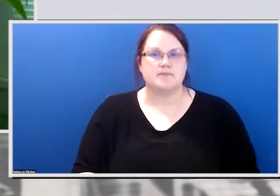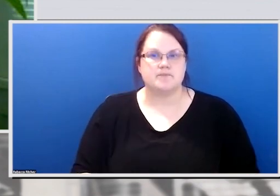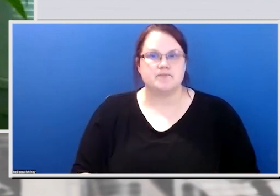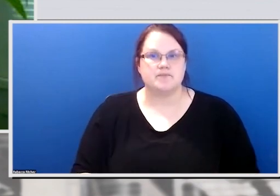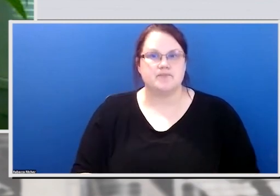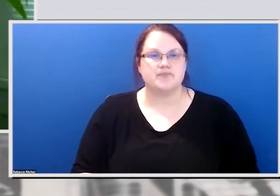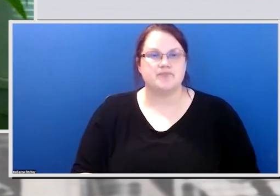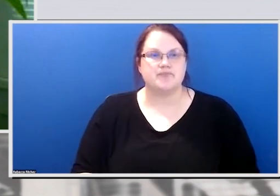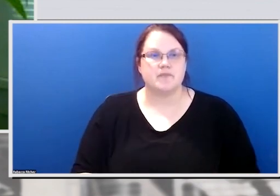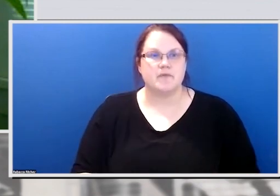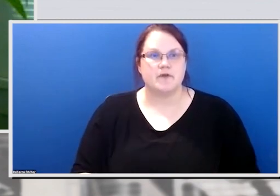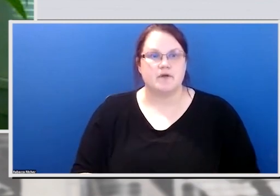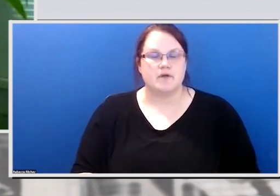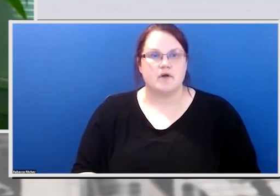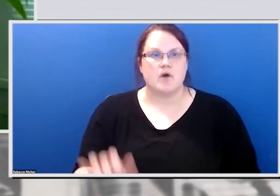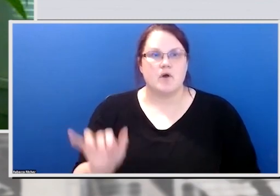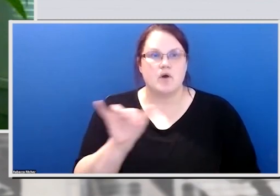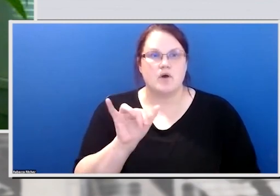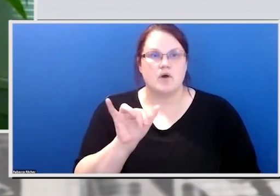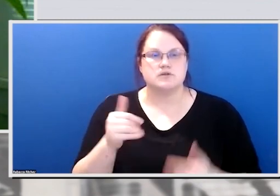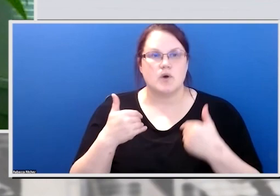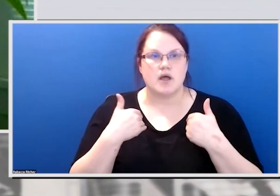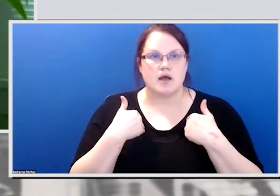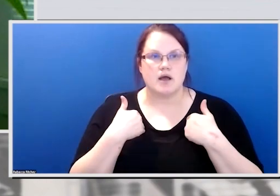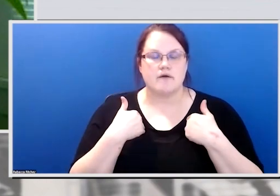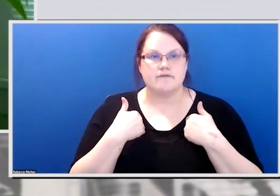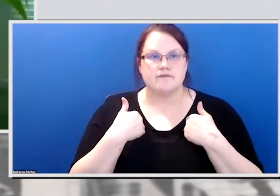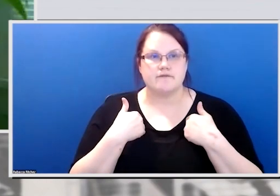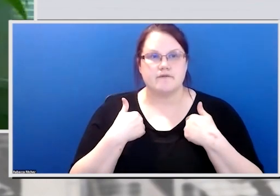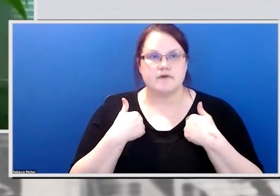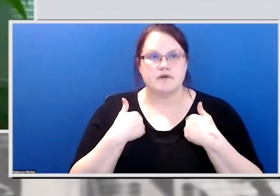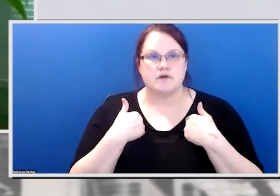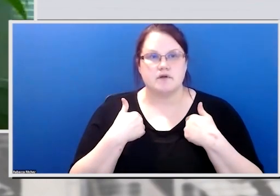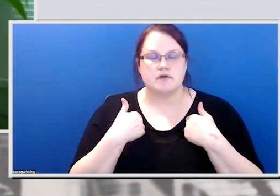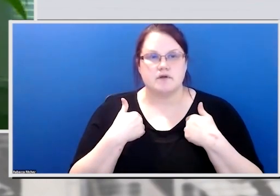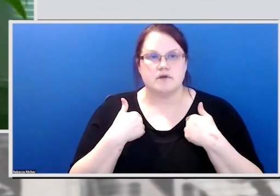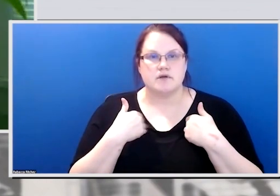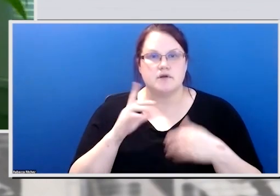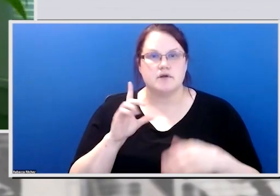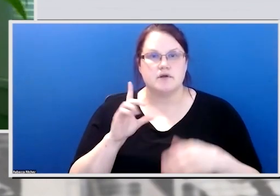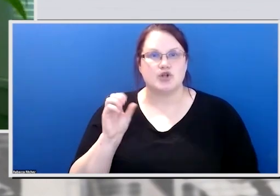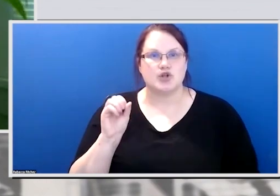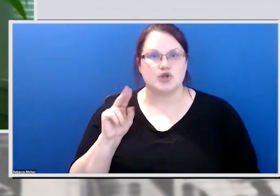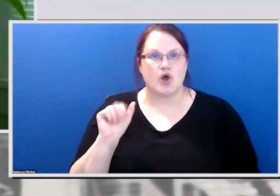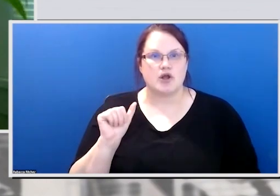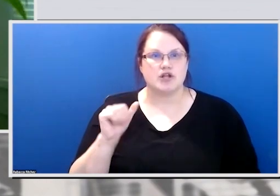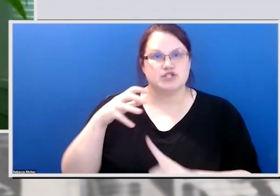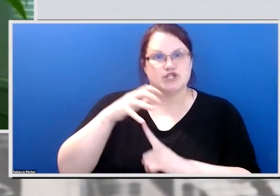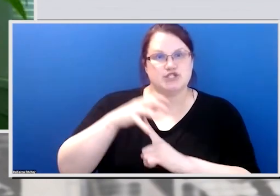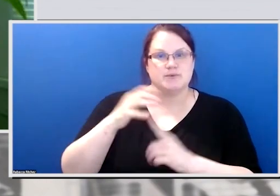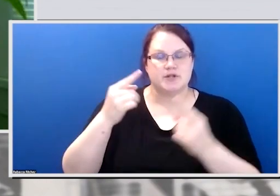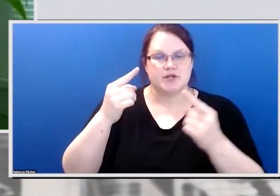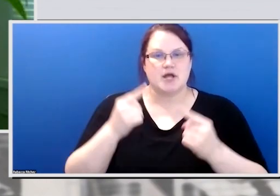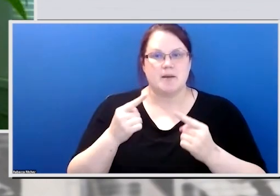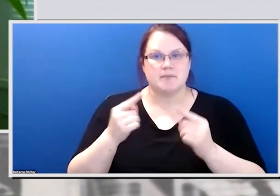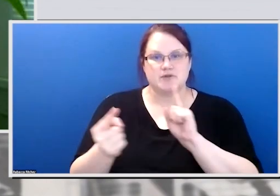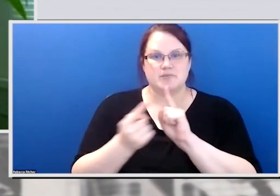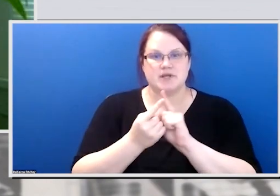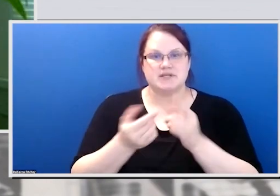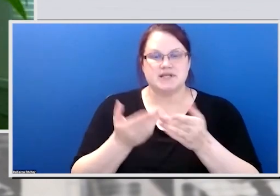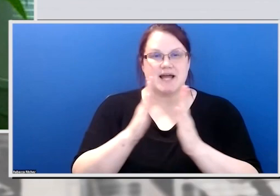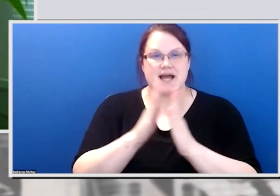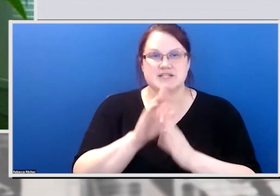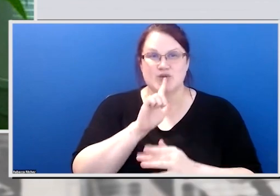would be great. Also, I've got to shout out Donna. Donna's a champion of coming out to these public meetings and asking really interesting,